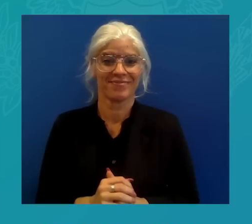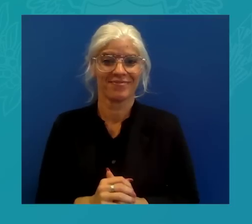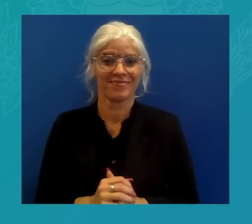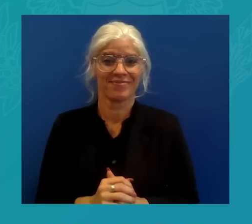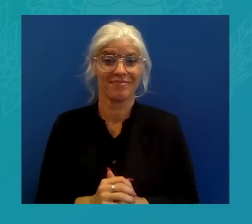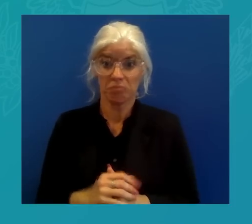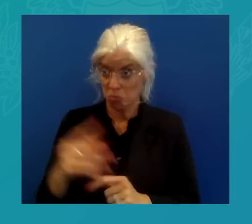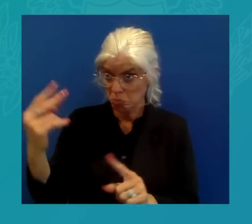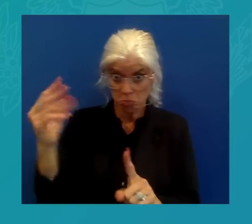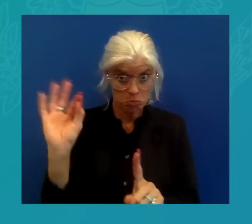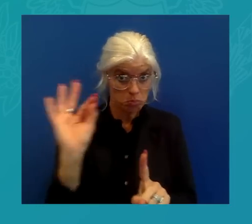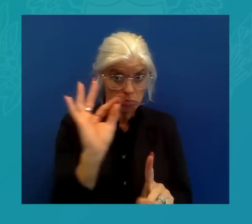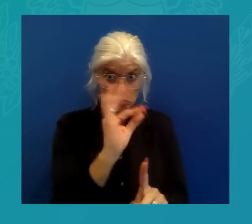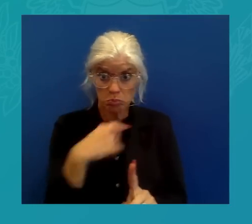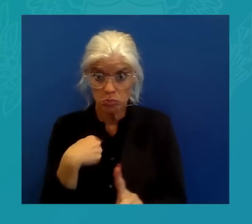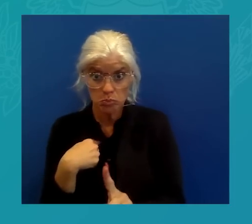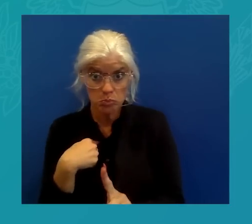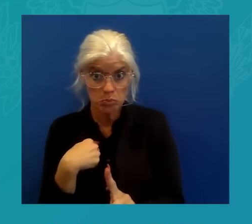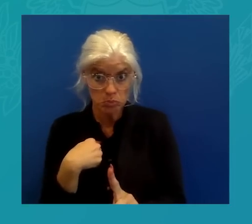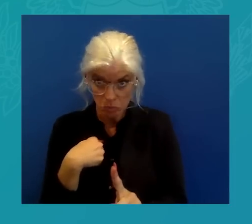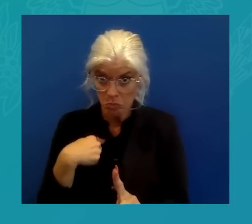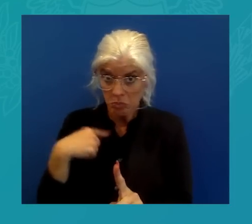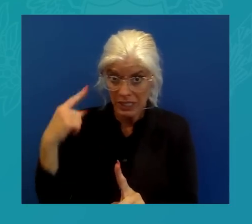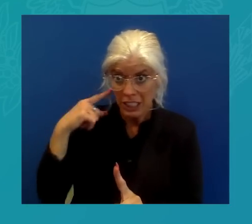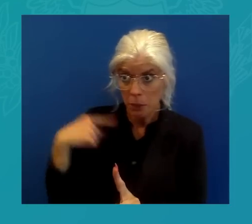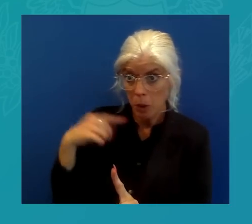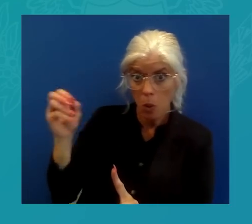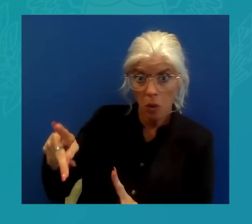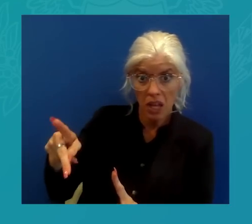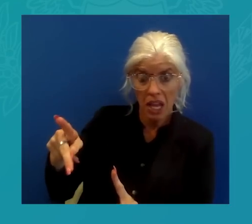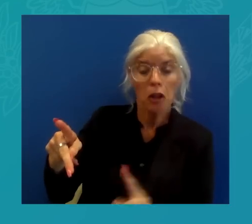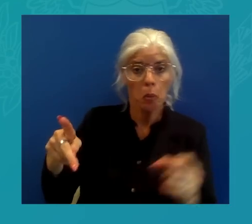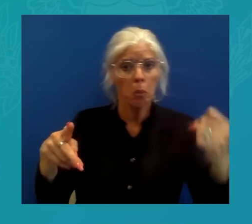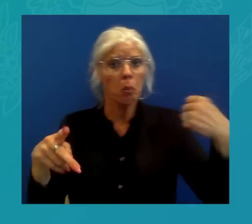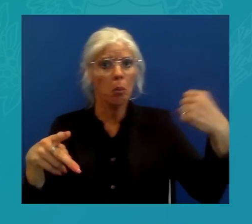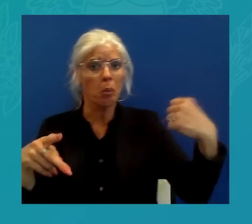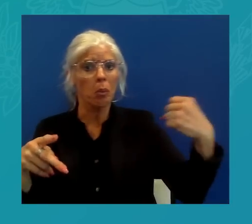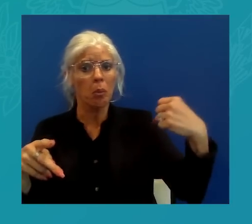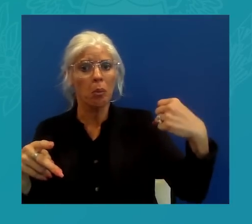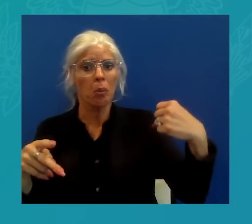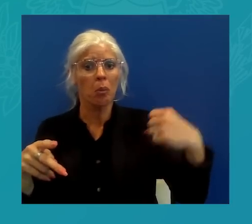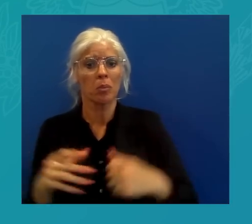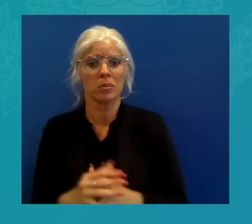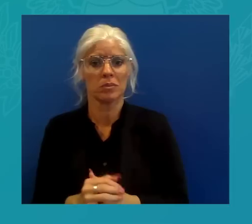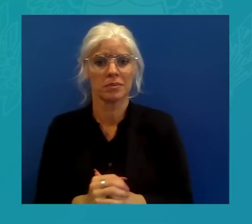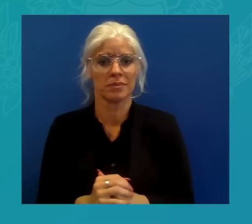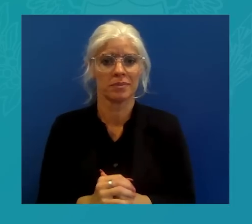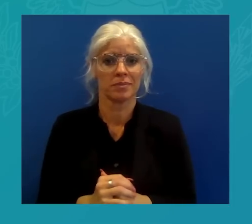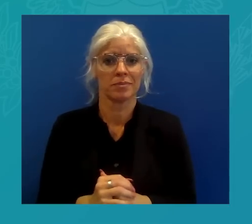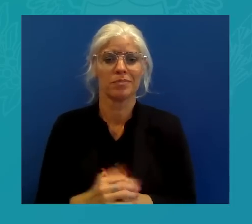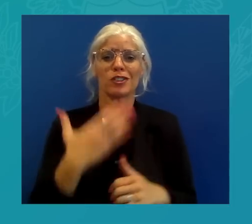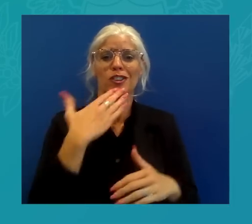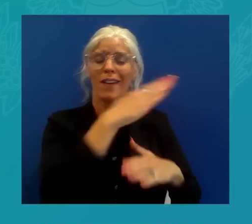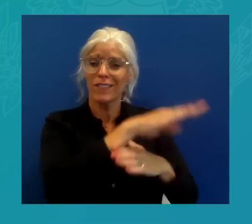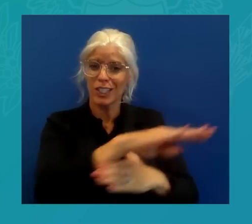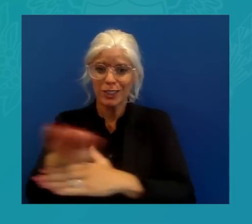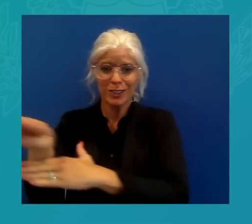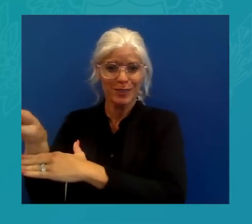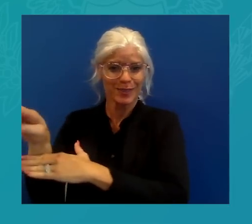Could you hear me? I think, hopefully. Yes. Distinguished ladies, guests, good